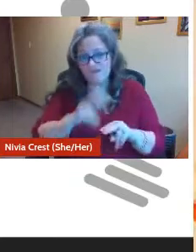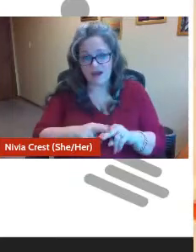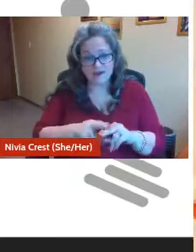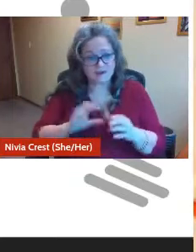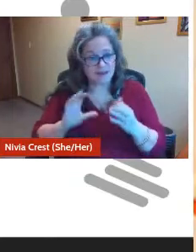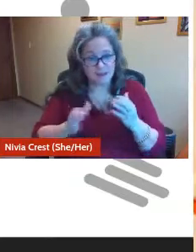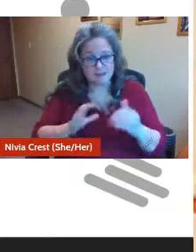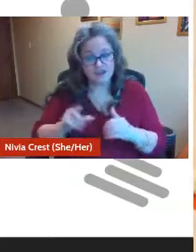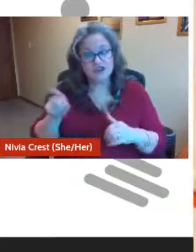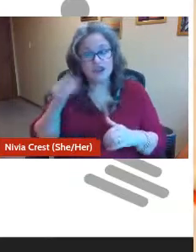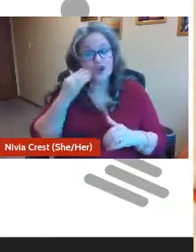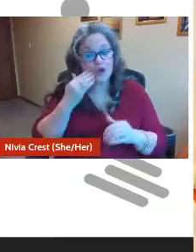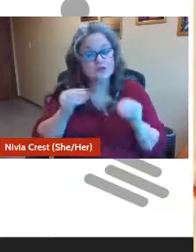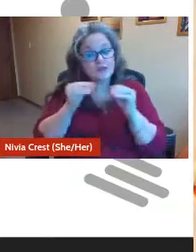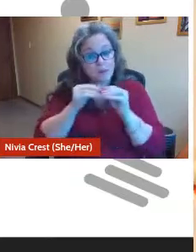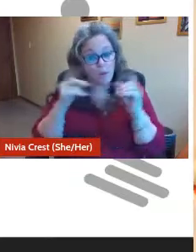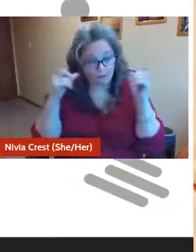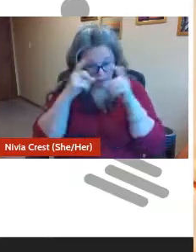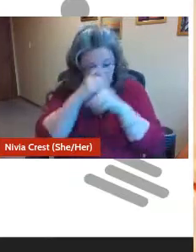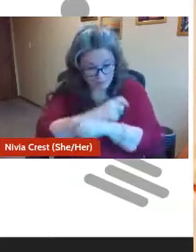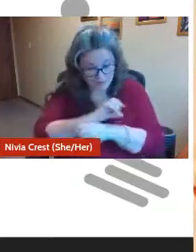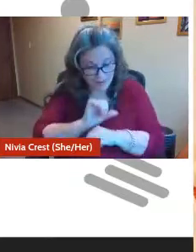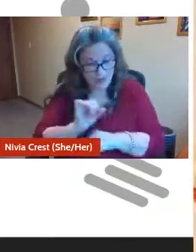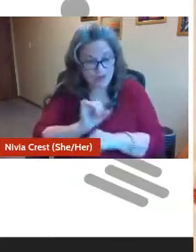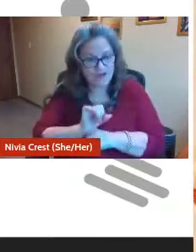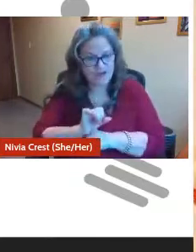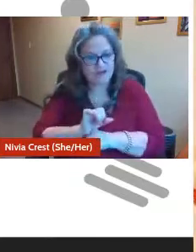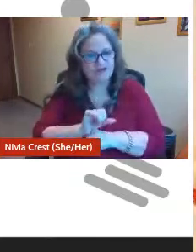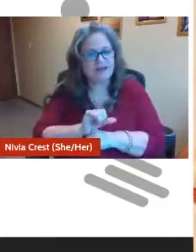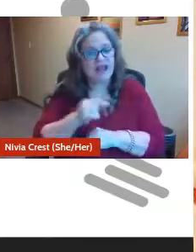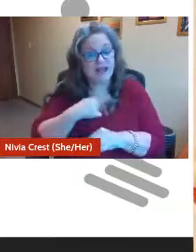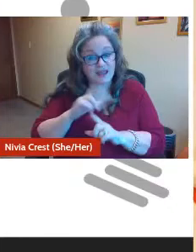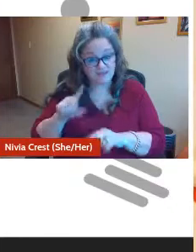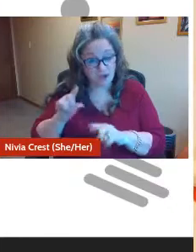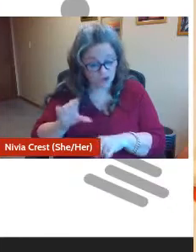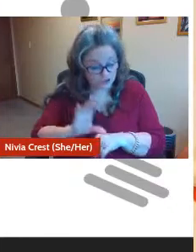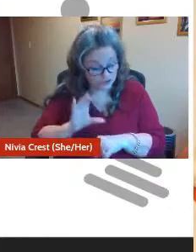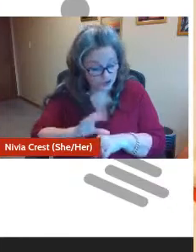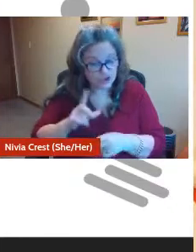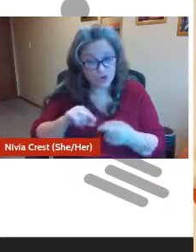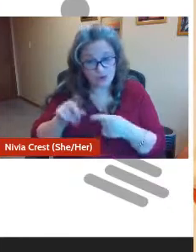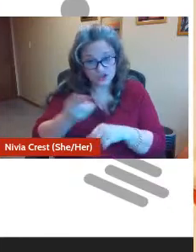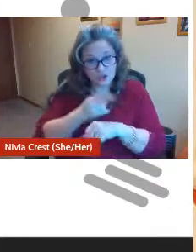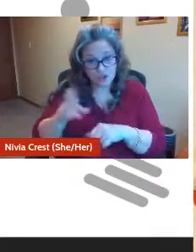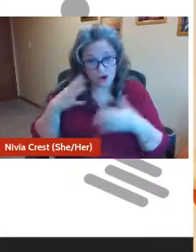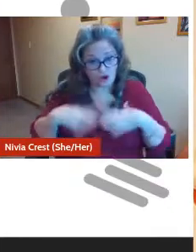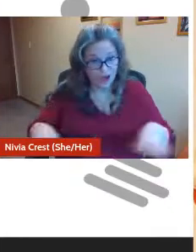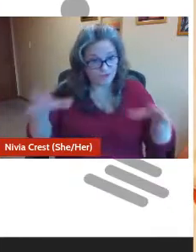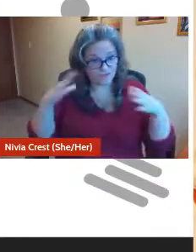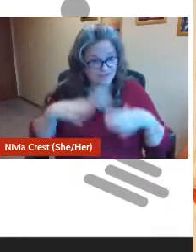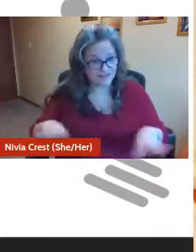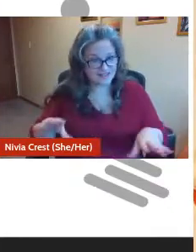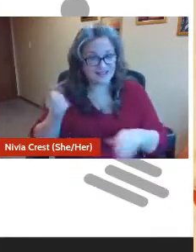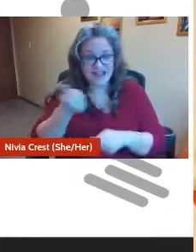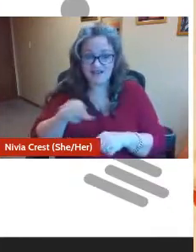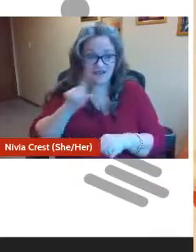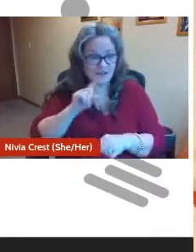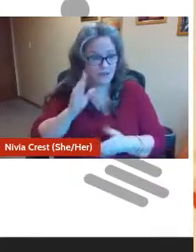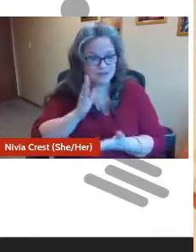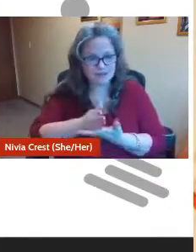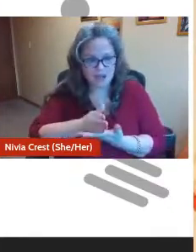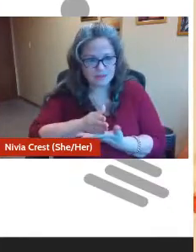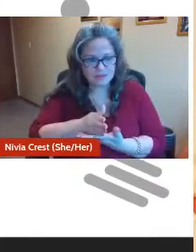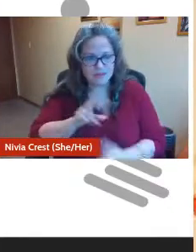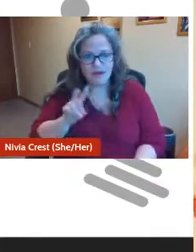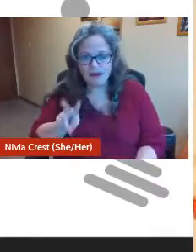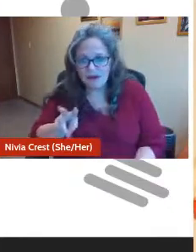the more intricate work. And I've been at church when she wore her outfits, and everyone stops us and